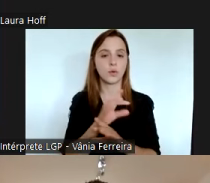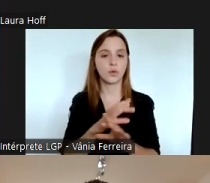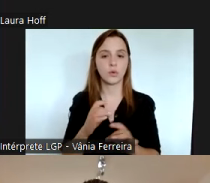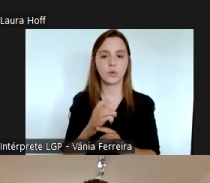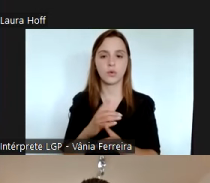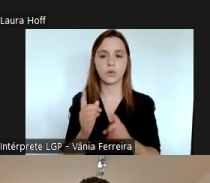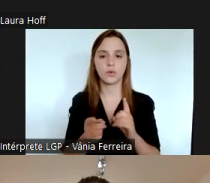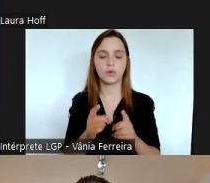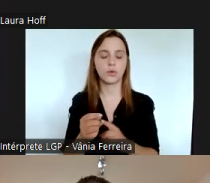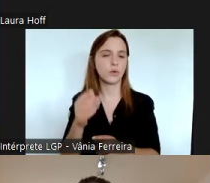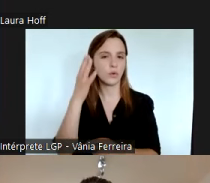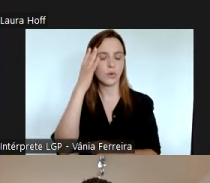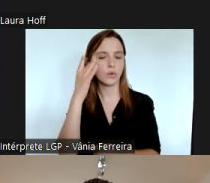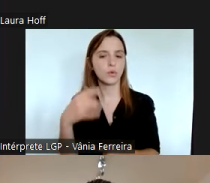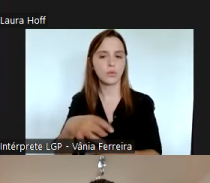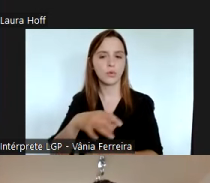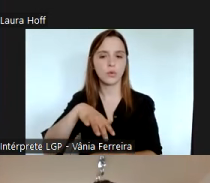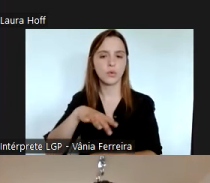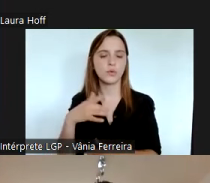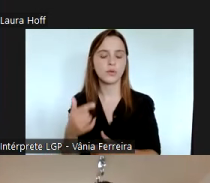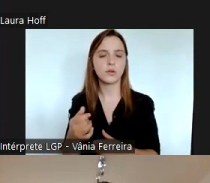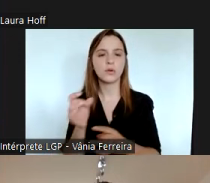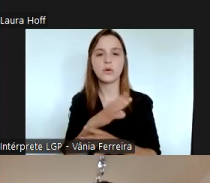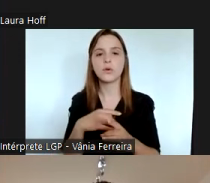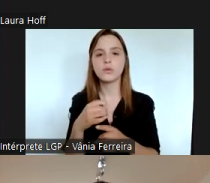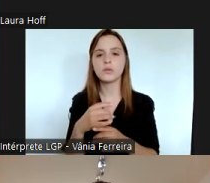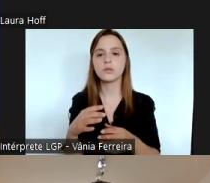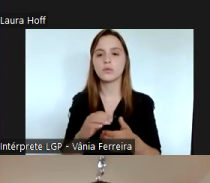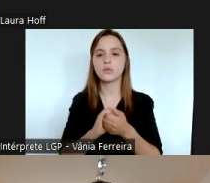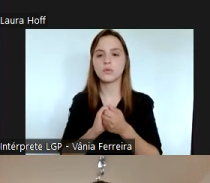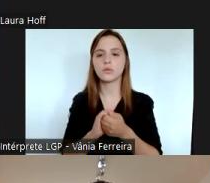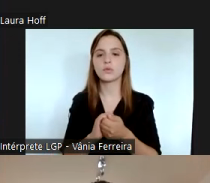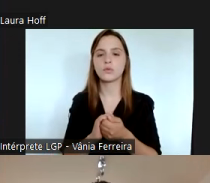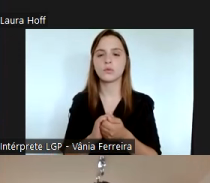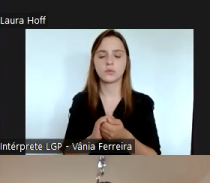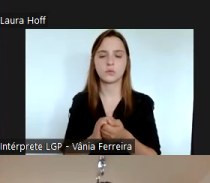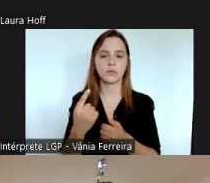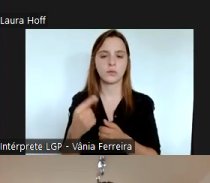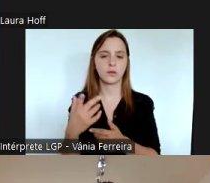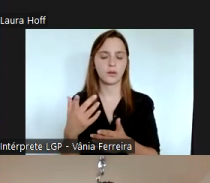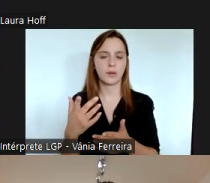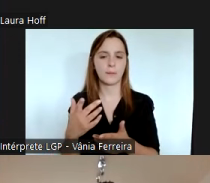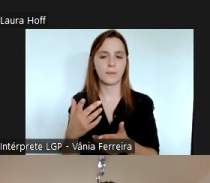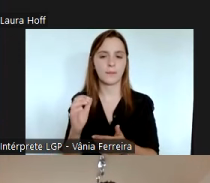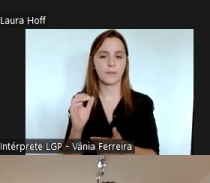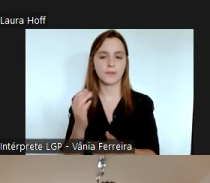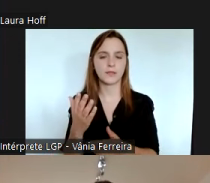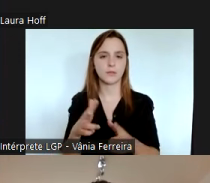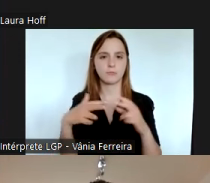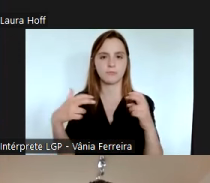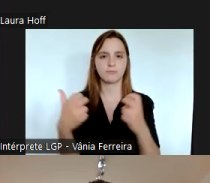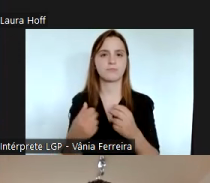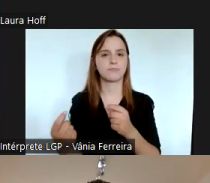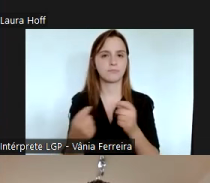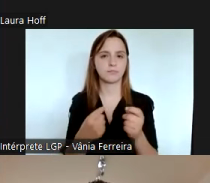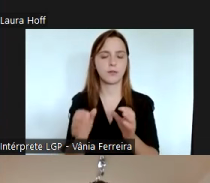local member of the European cooperation, it is not a coincidence that we favor this principle with 2 roundtable discussions. As